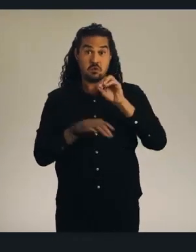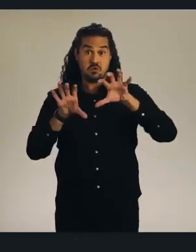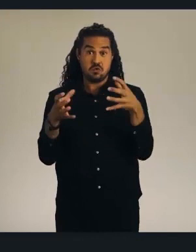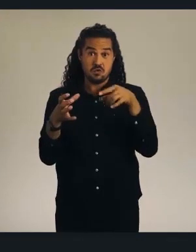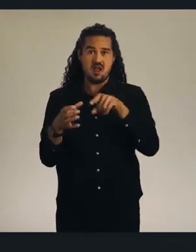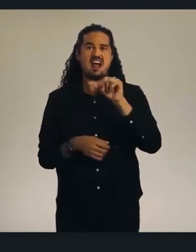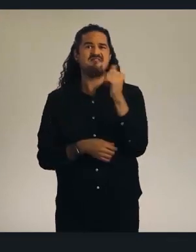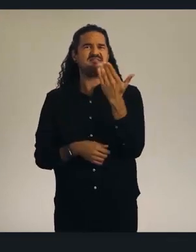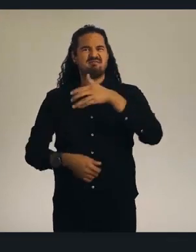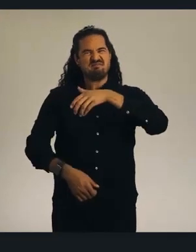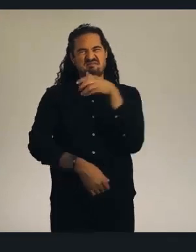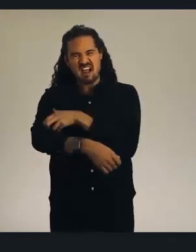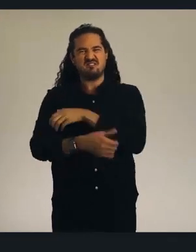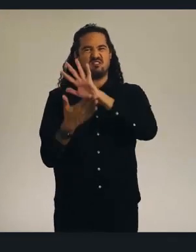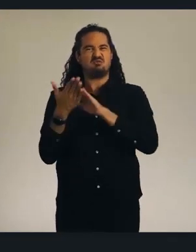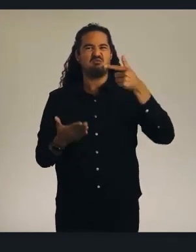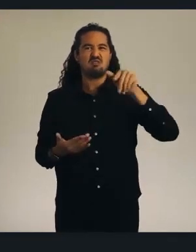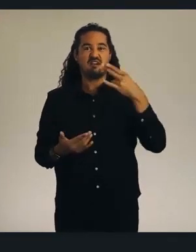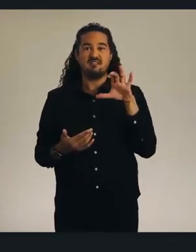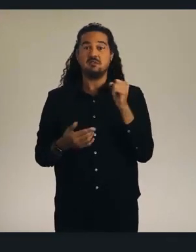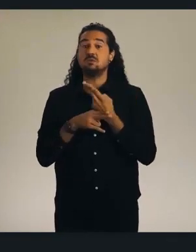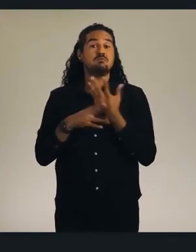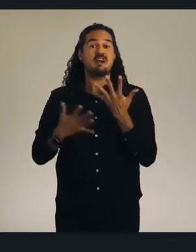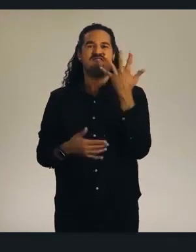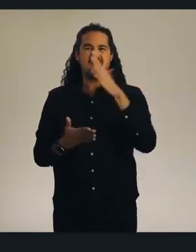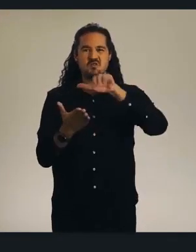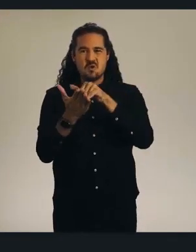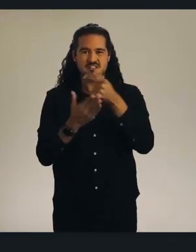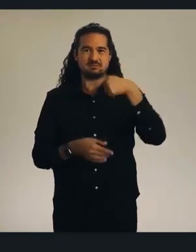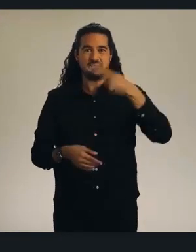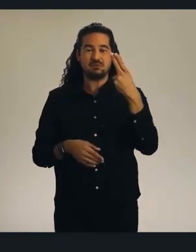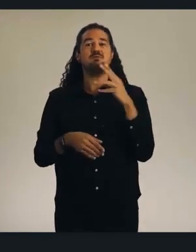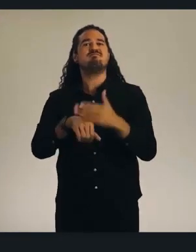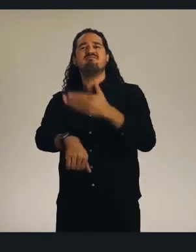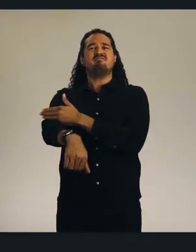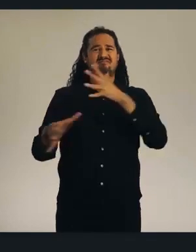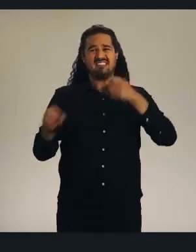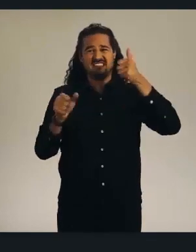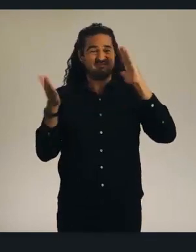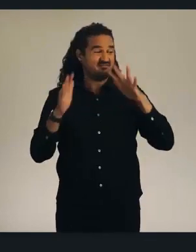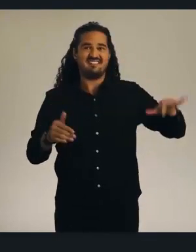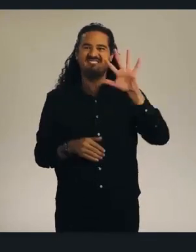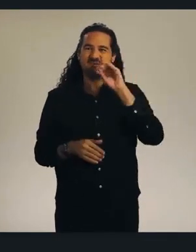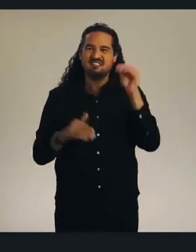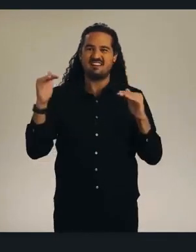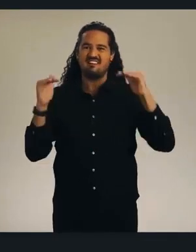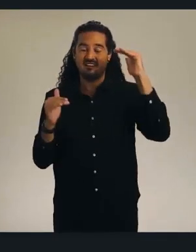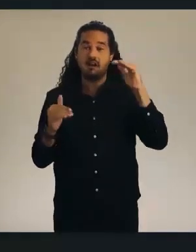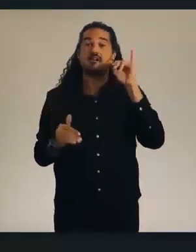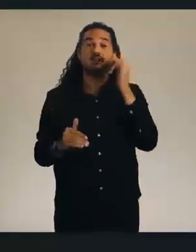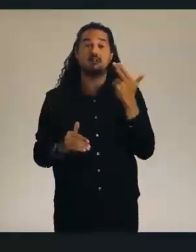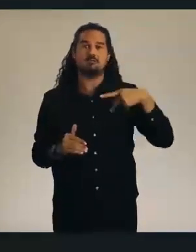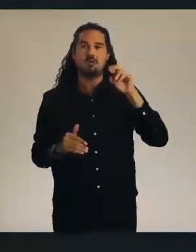5-core GPU. It provides up to 50% faster graphics performance than the leading competition. In fact, iPhone 13 Pro has the fastest graphics performance in any smartphone